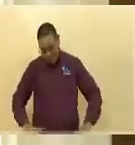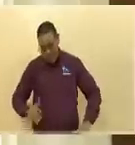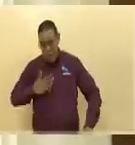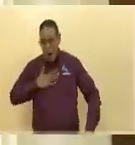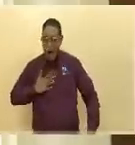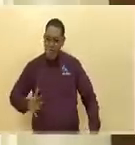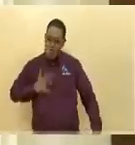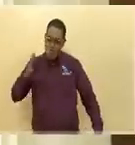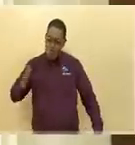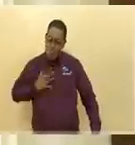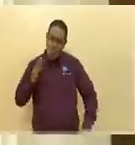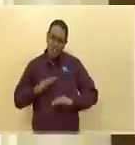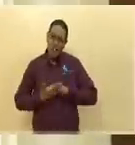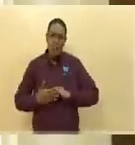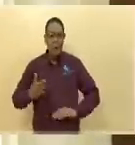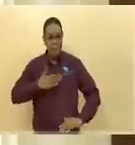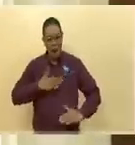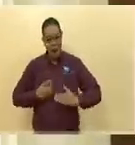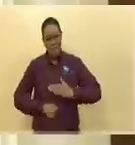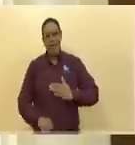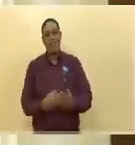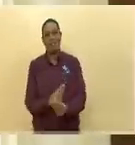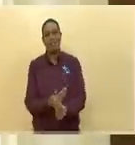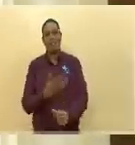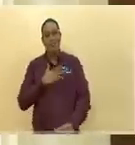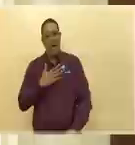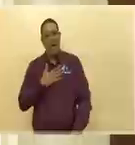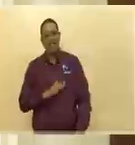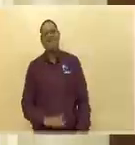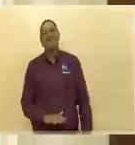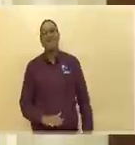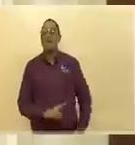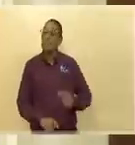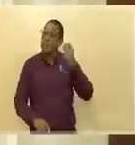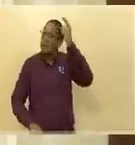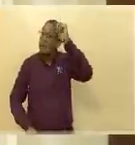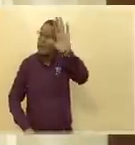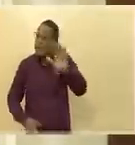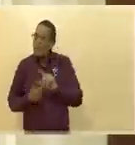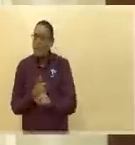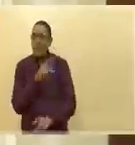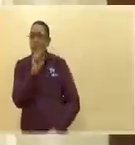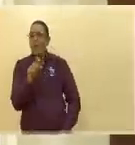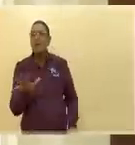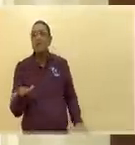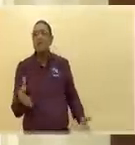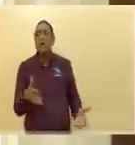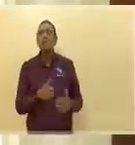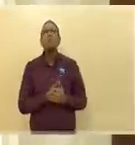is the land of my birth. However, the question is,